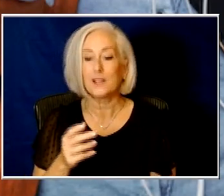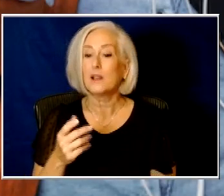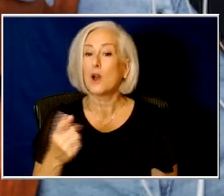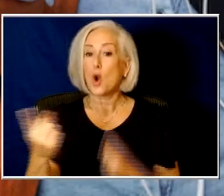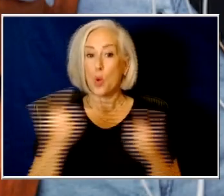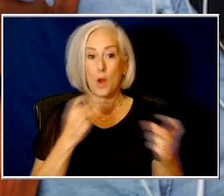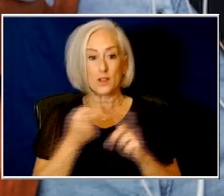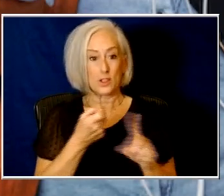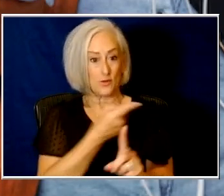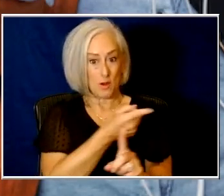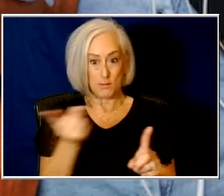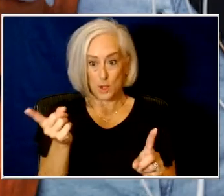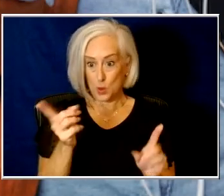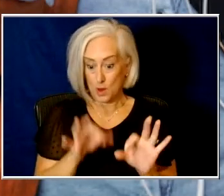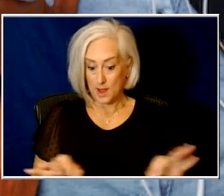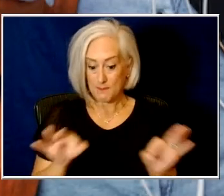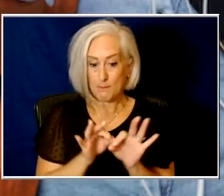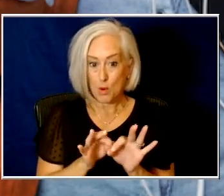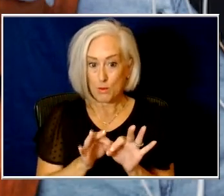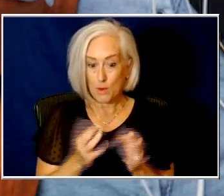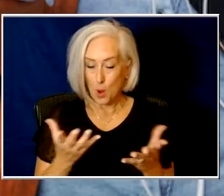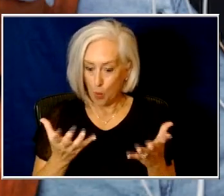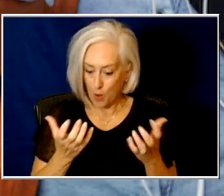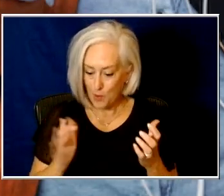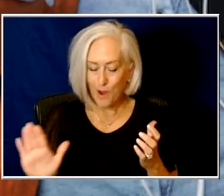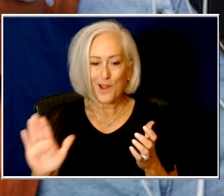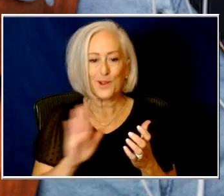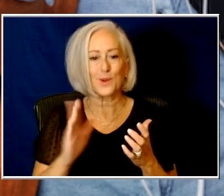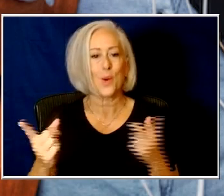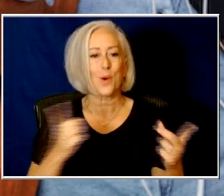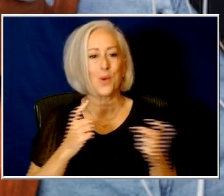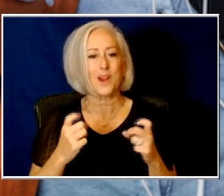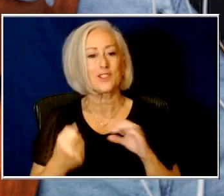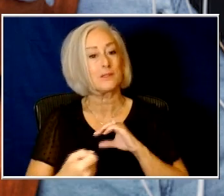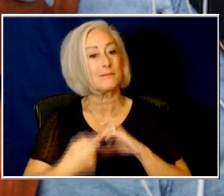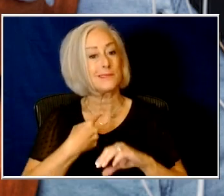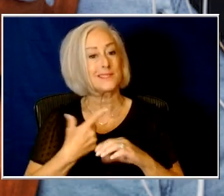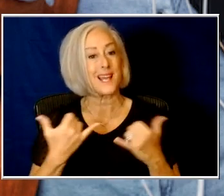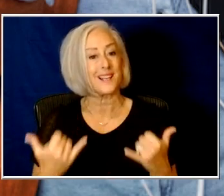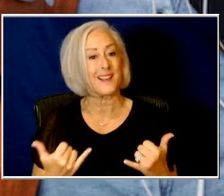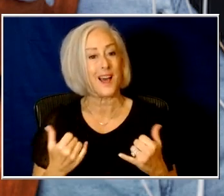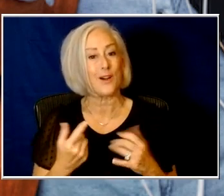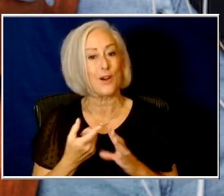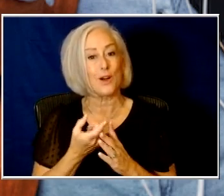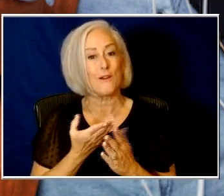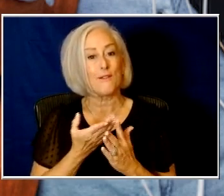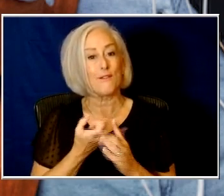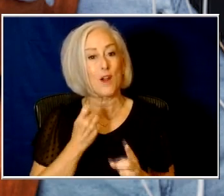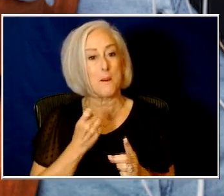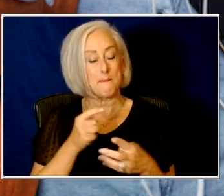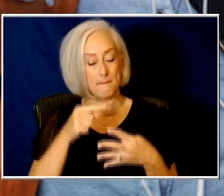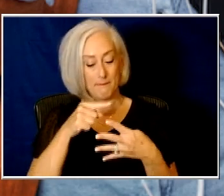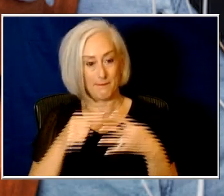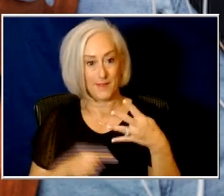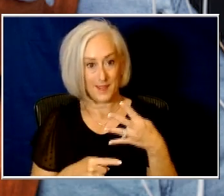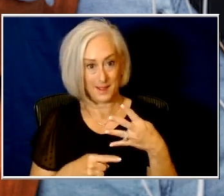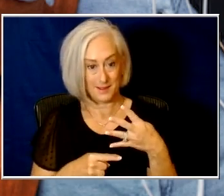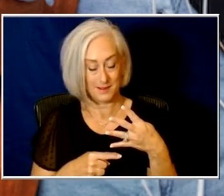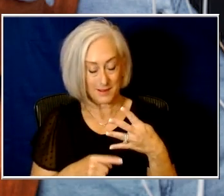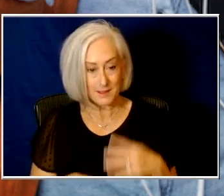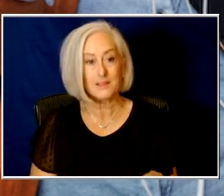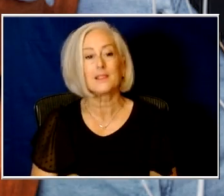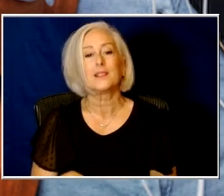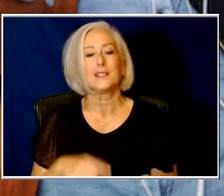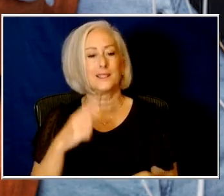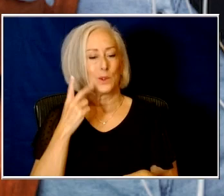to hear from you. Get yours sent in to us now on YouTube, Facebook, Twitter, and the Medical News Network. You'll find those links right here on your